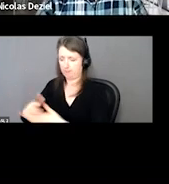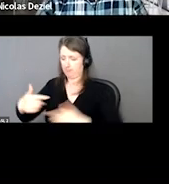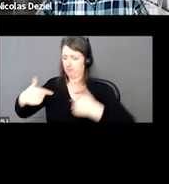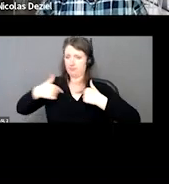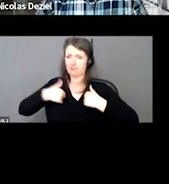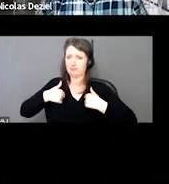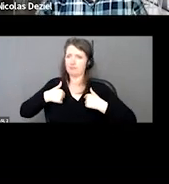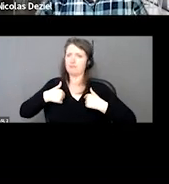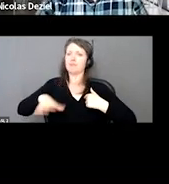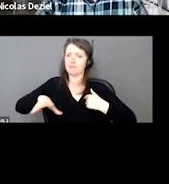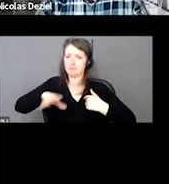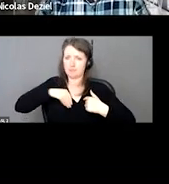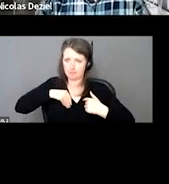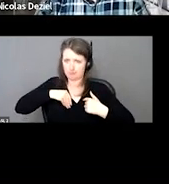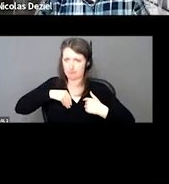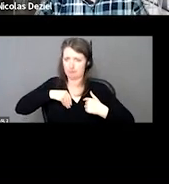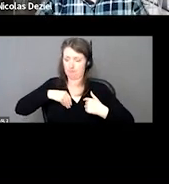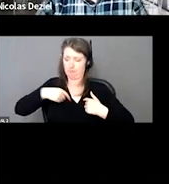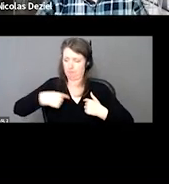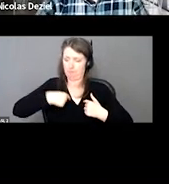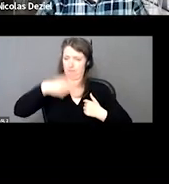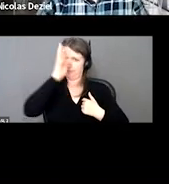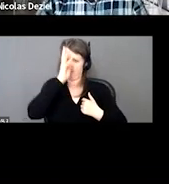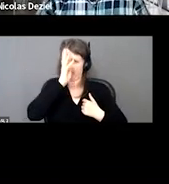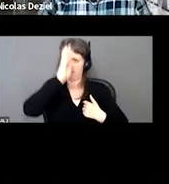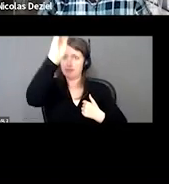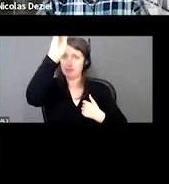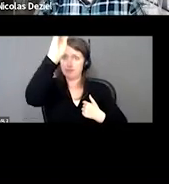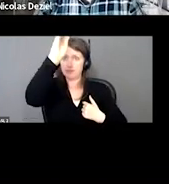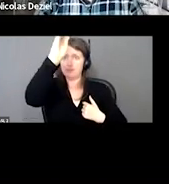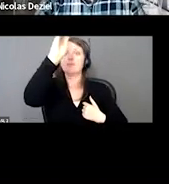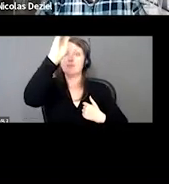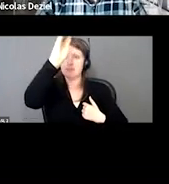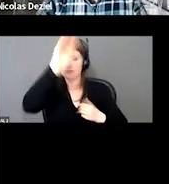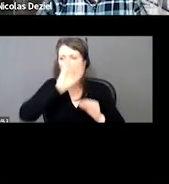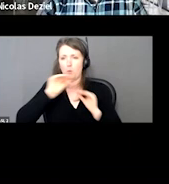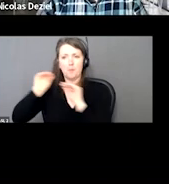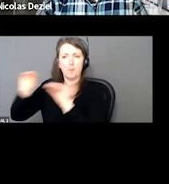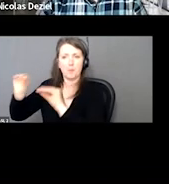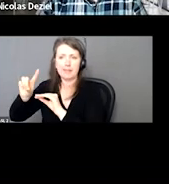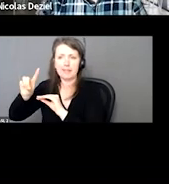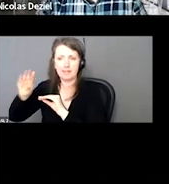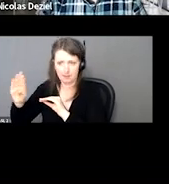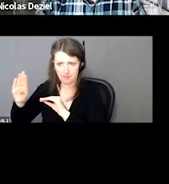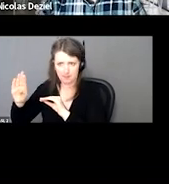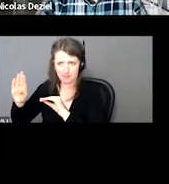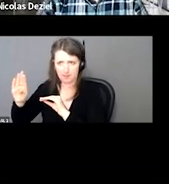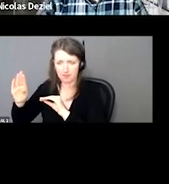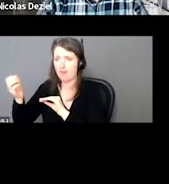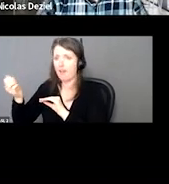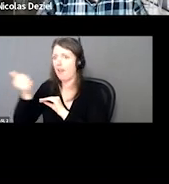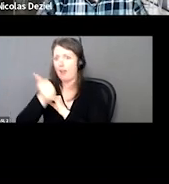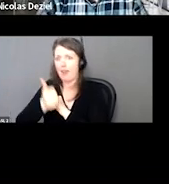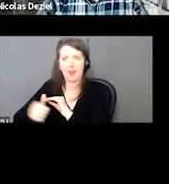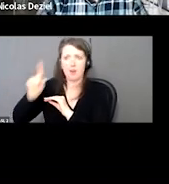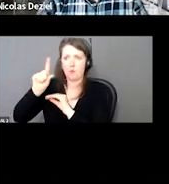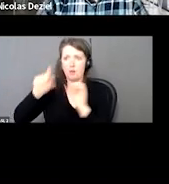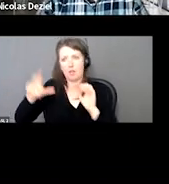am the creator of this work, and I have rights. So that's why you want to get such